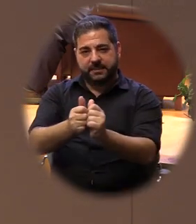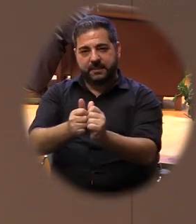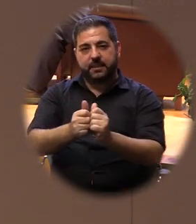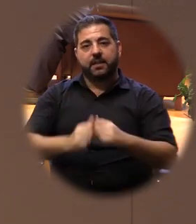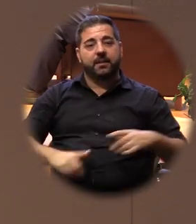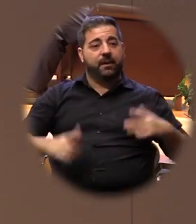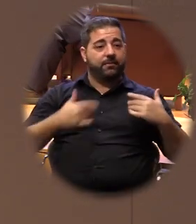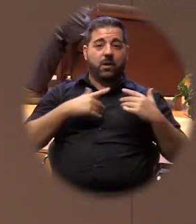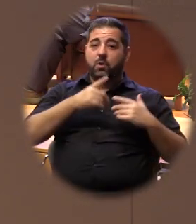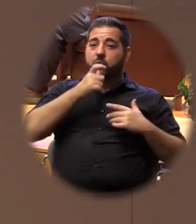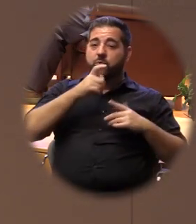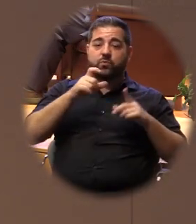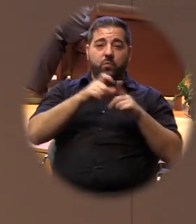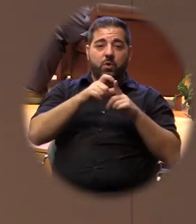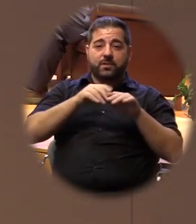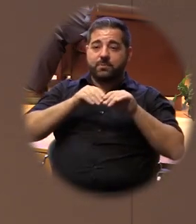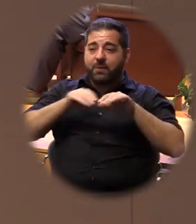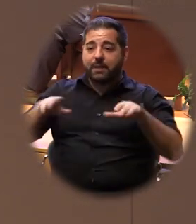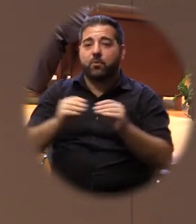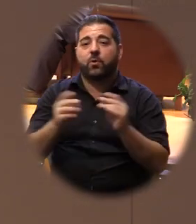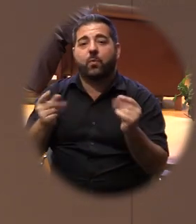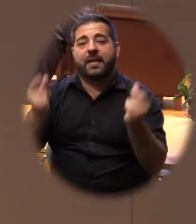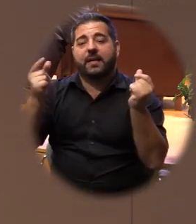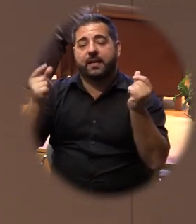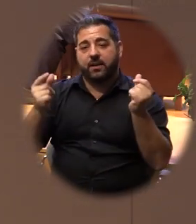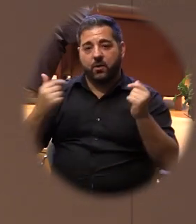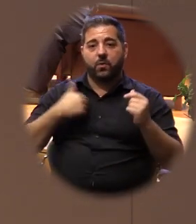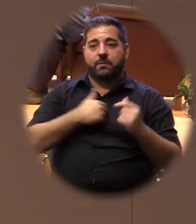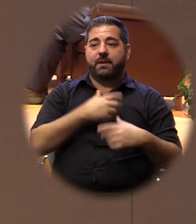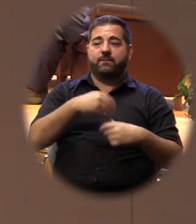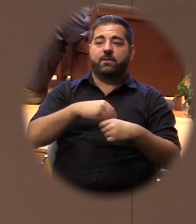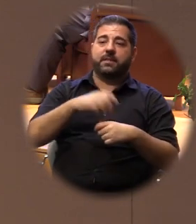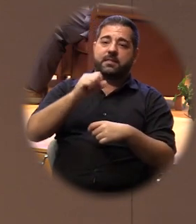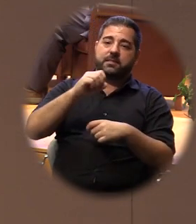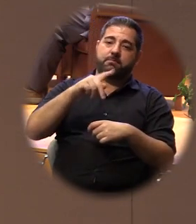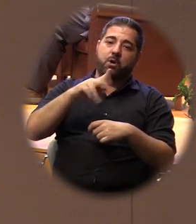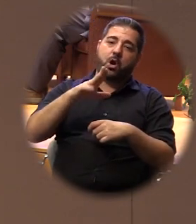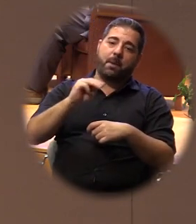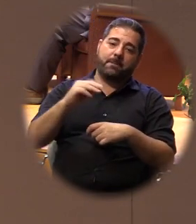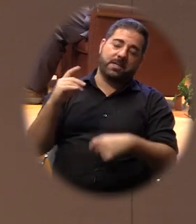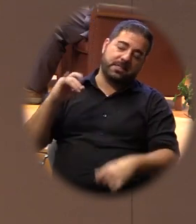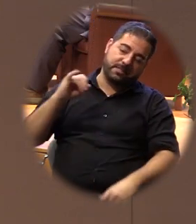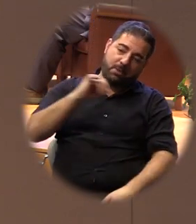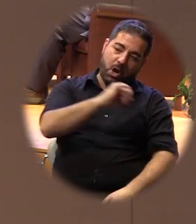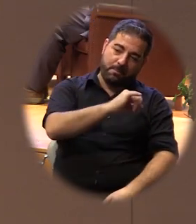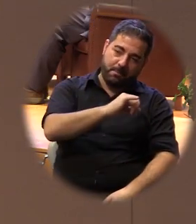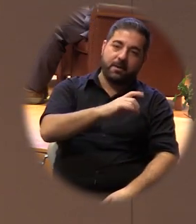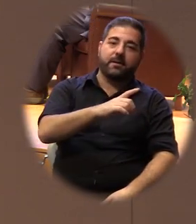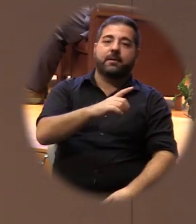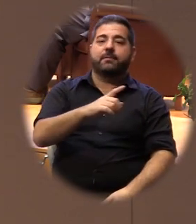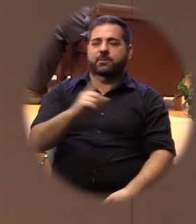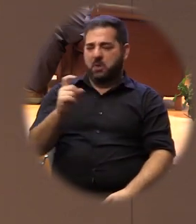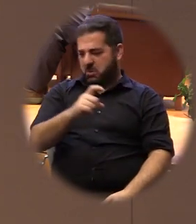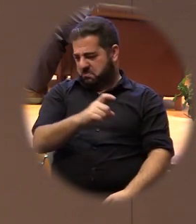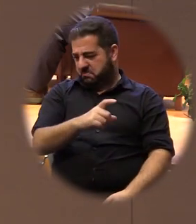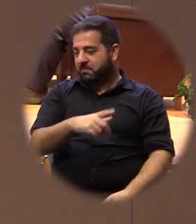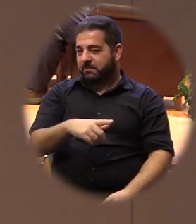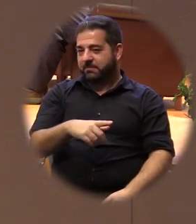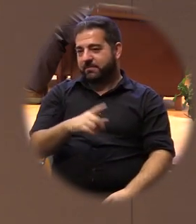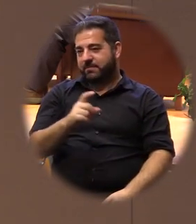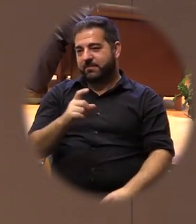the public. We've been involved in a multi-year arms race about sperm, which are also sort of racers in their own